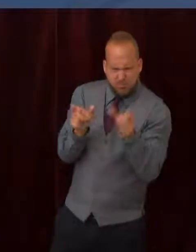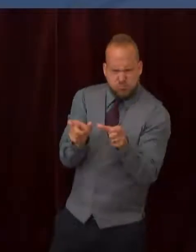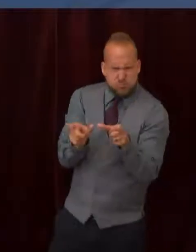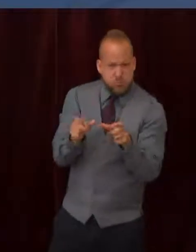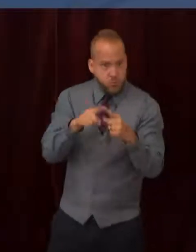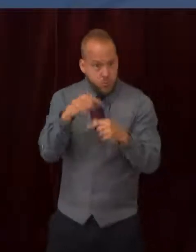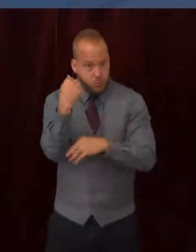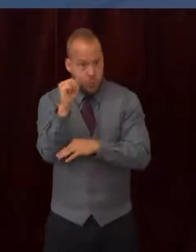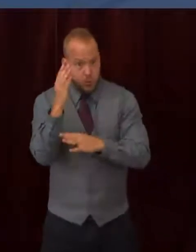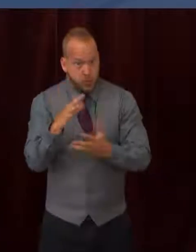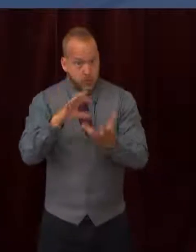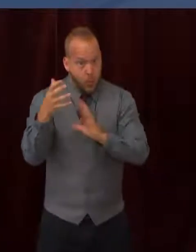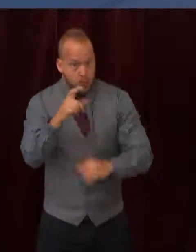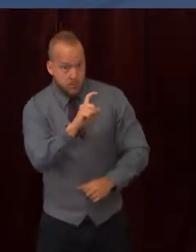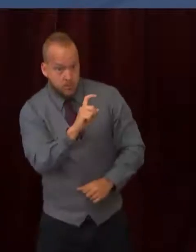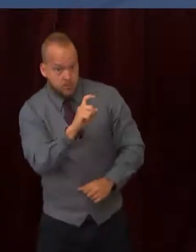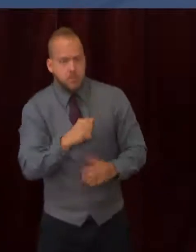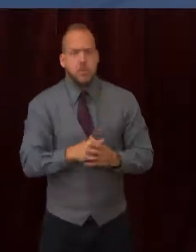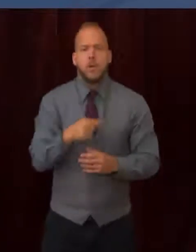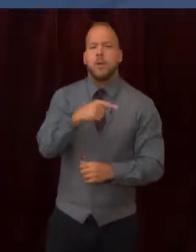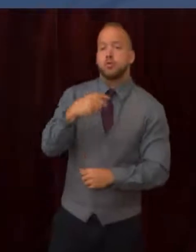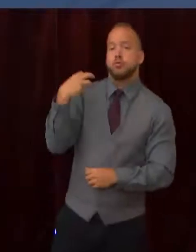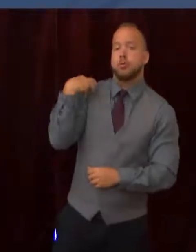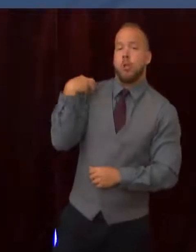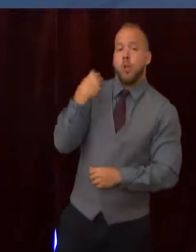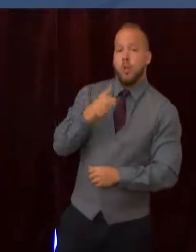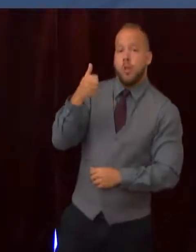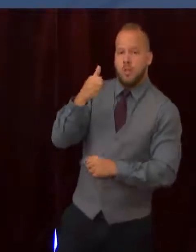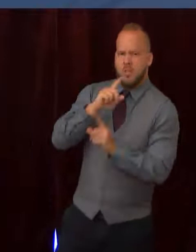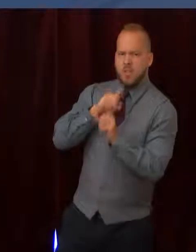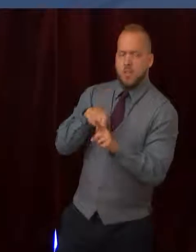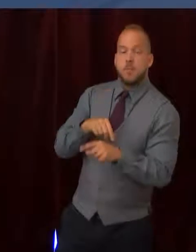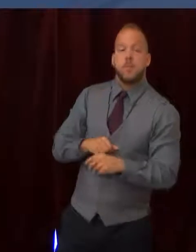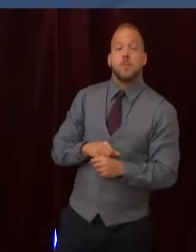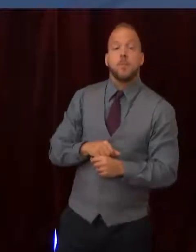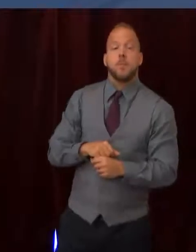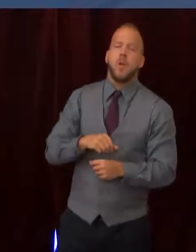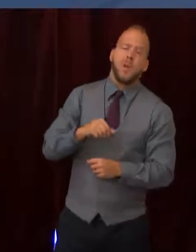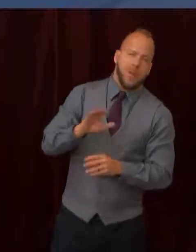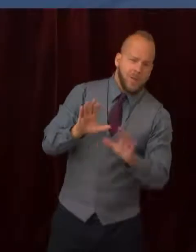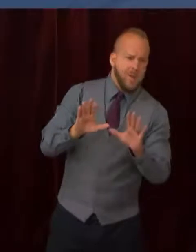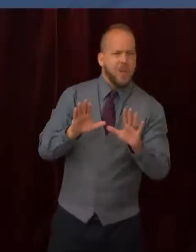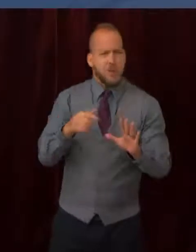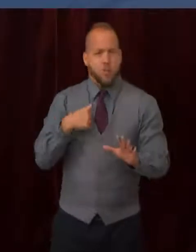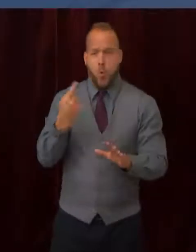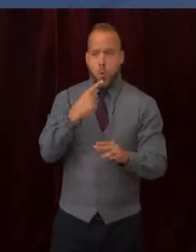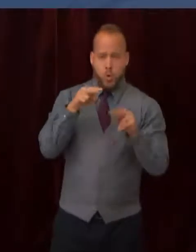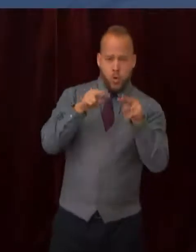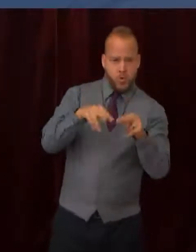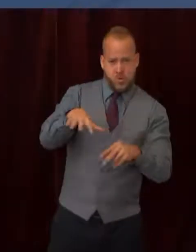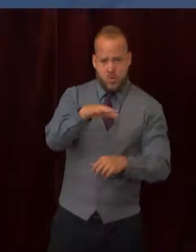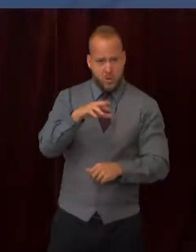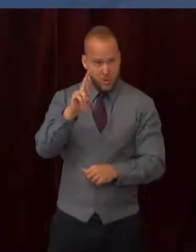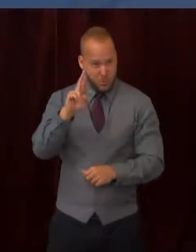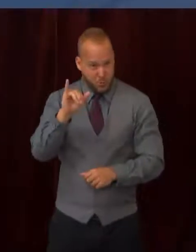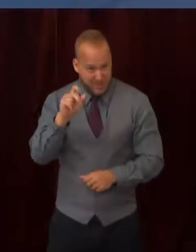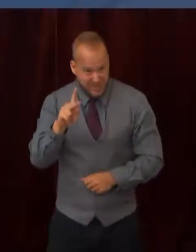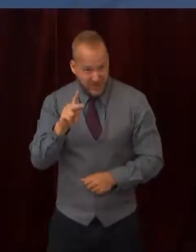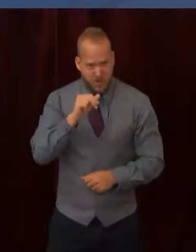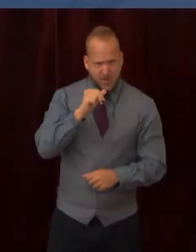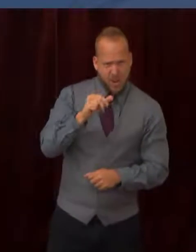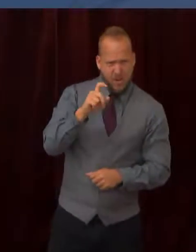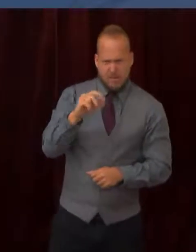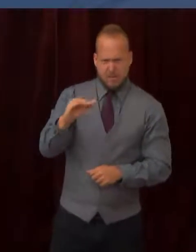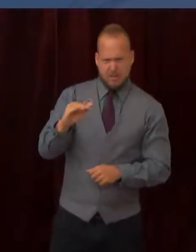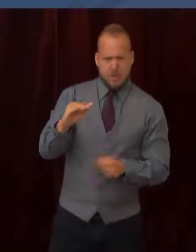always arm ourselves to the level that's appropriate of the threat that we face. And right now, that threat appears to be